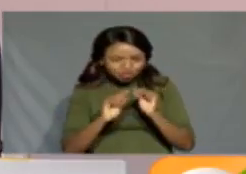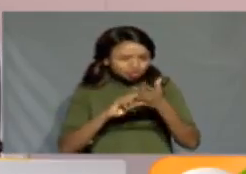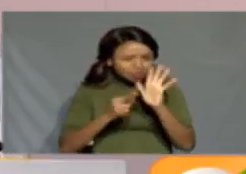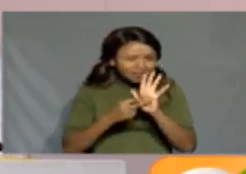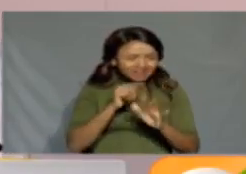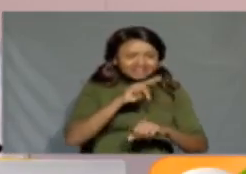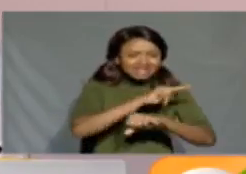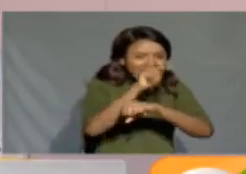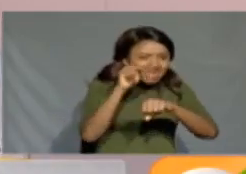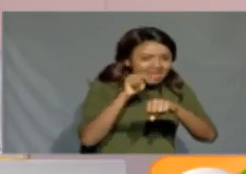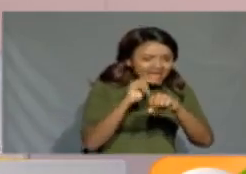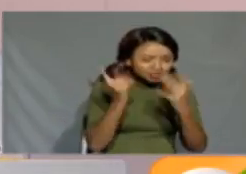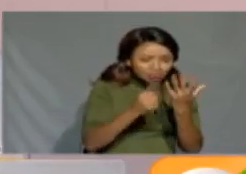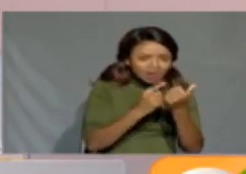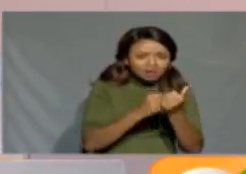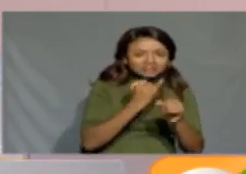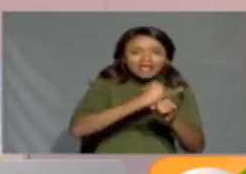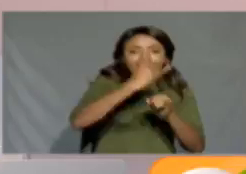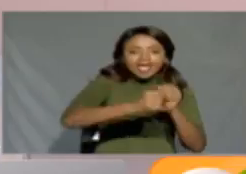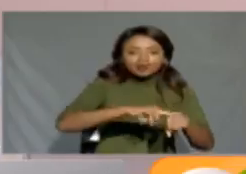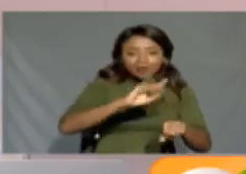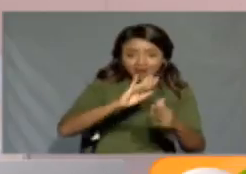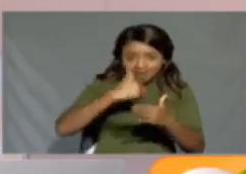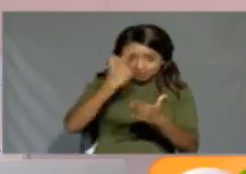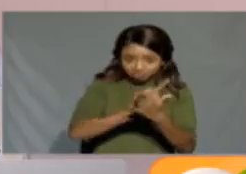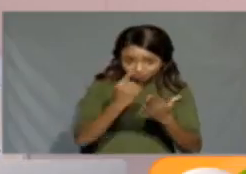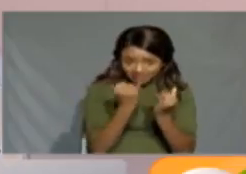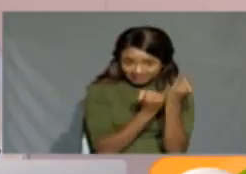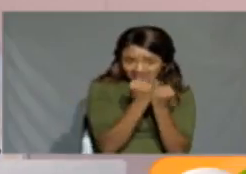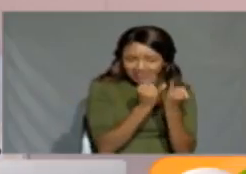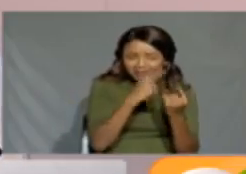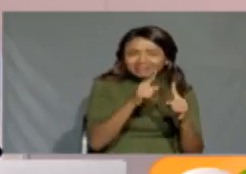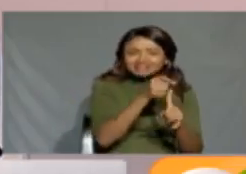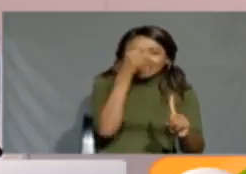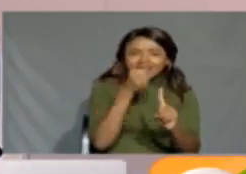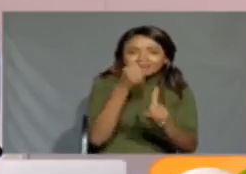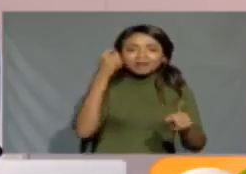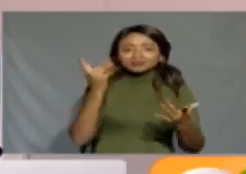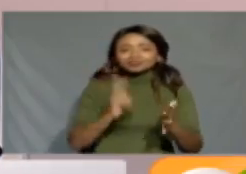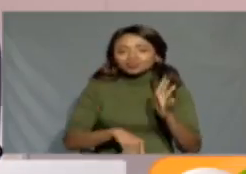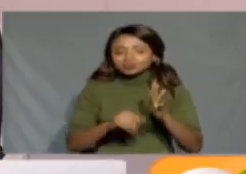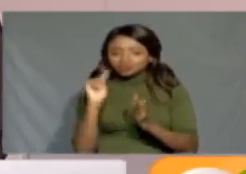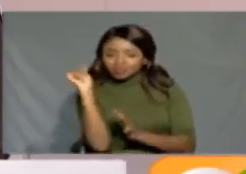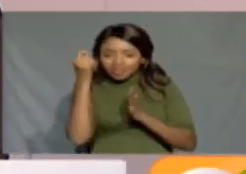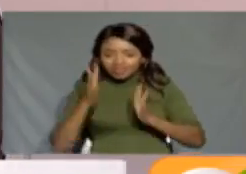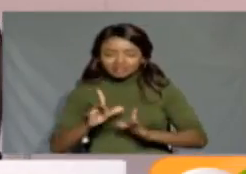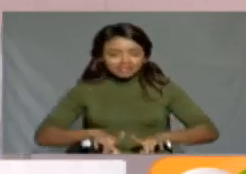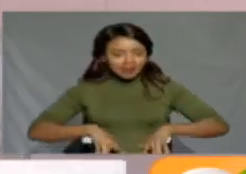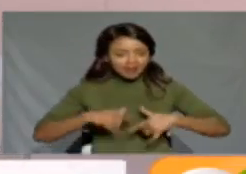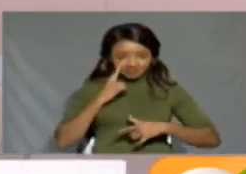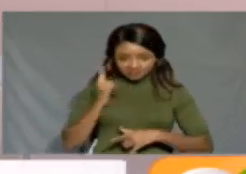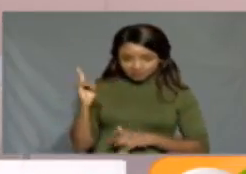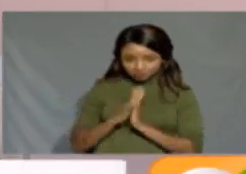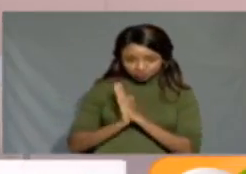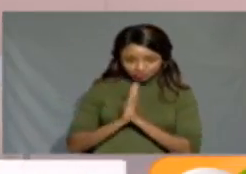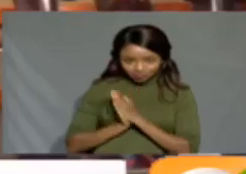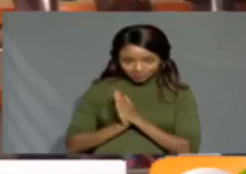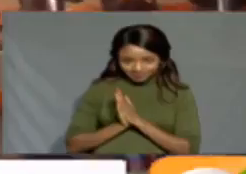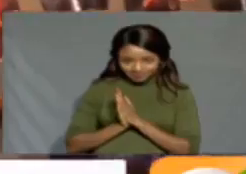ends next Saturday influence the lives of Kenyans for the next 10 years? Sam Kitoko reports.